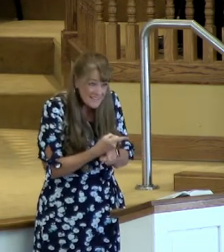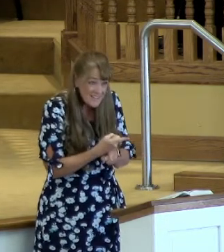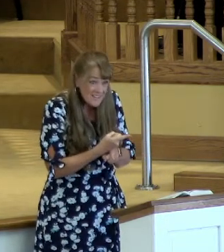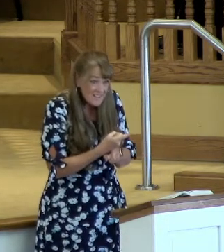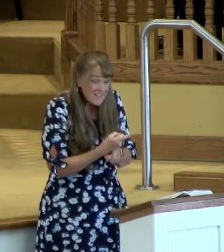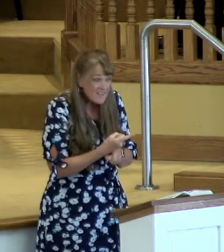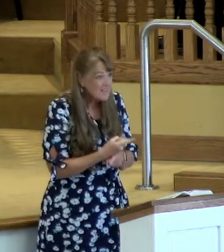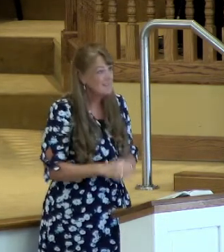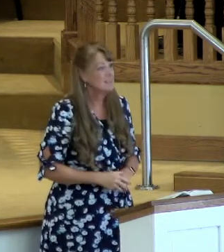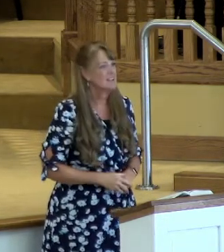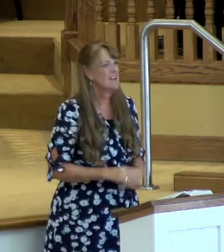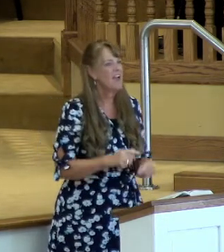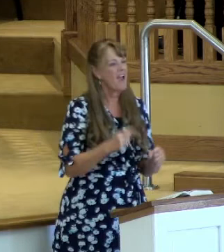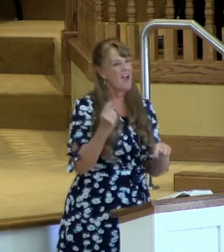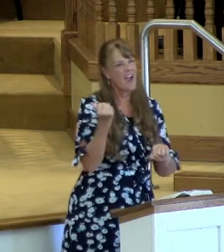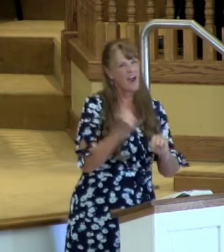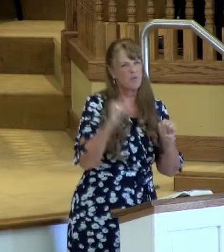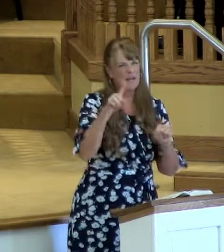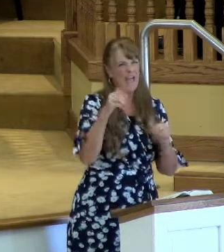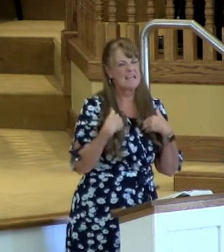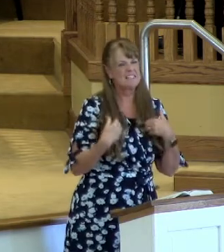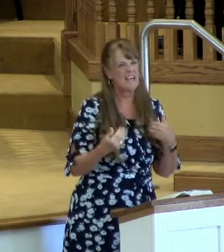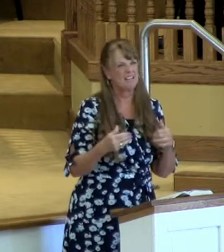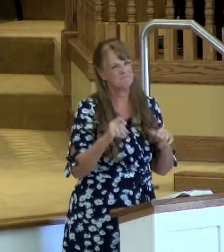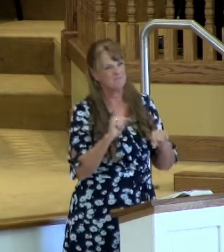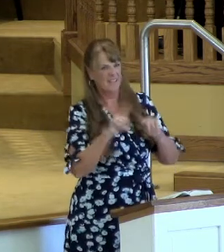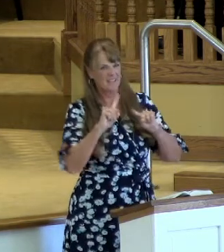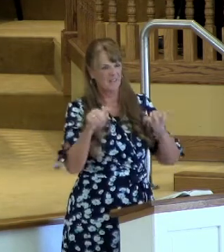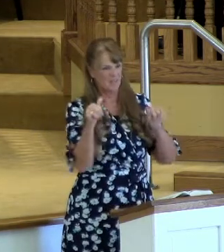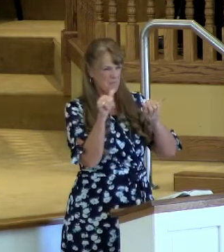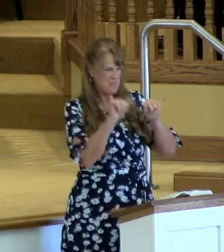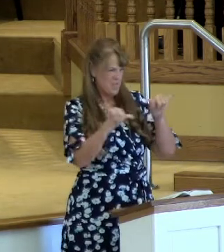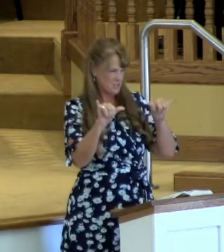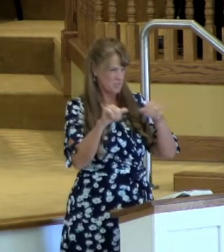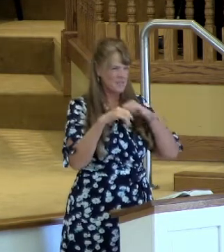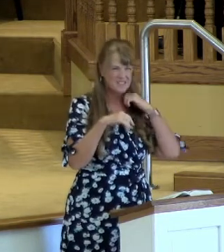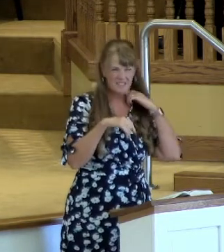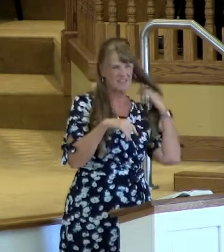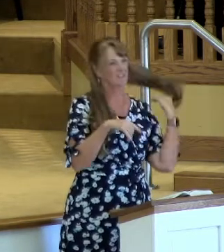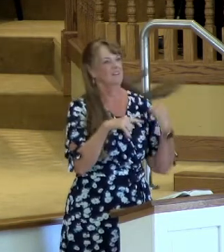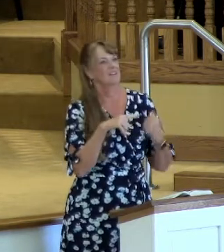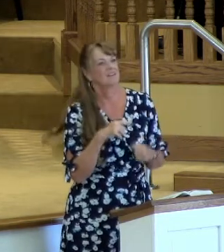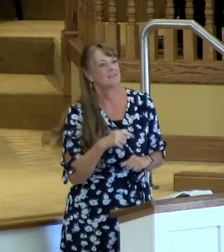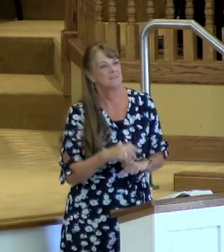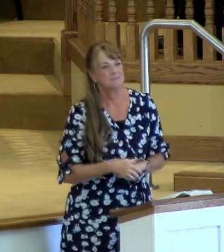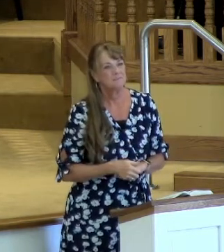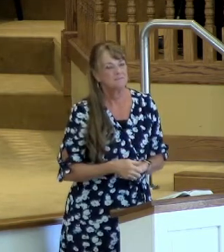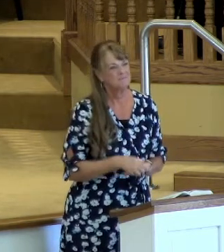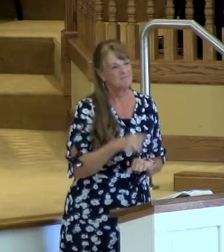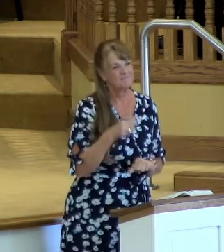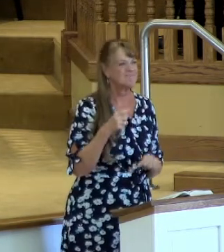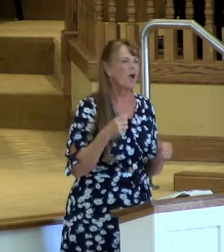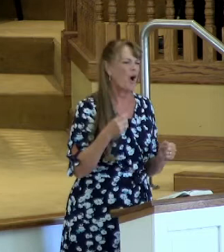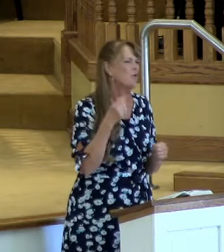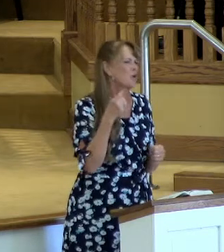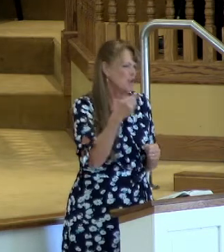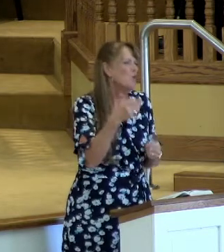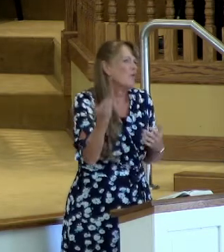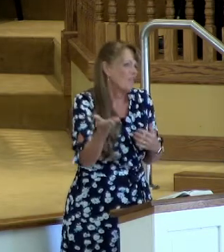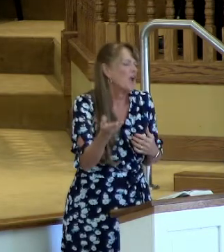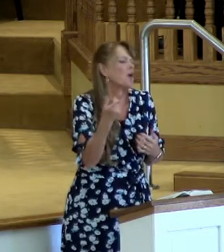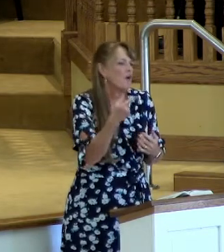something have to, everybody has different measuring sticks for that, right? You weren't there for that event, or you were there for that event, therefore you care, and all that stuff.